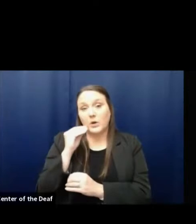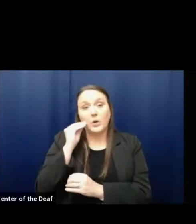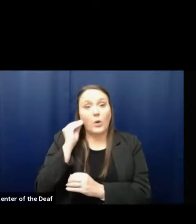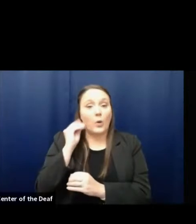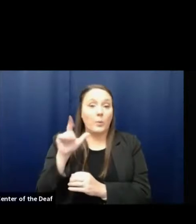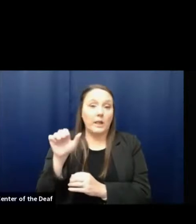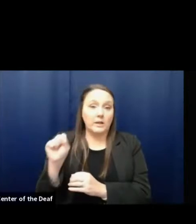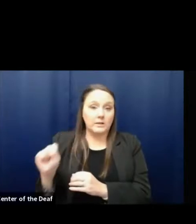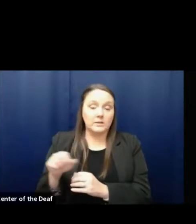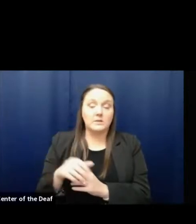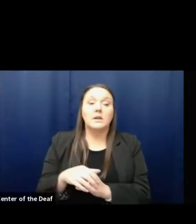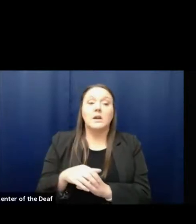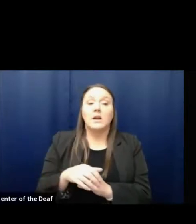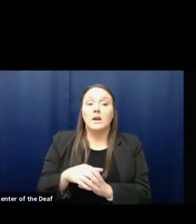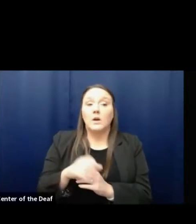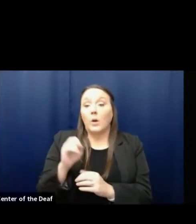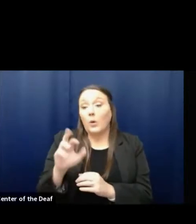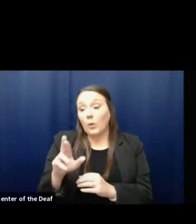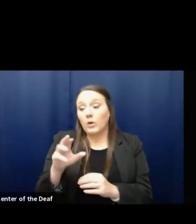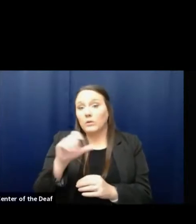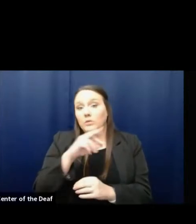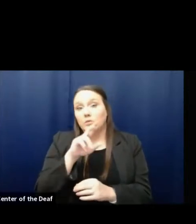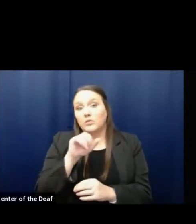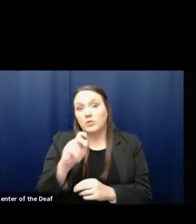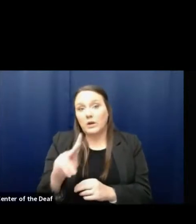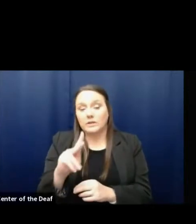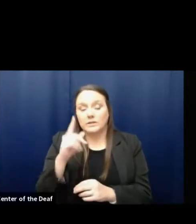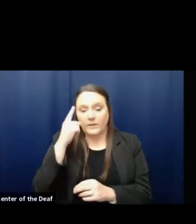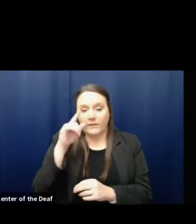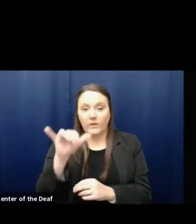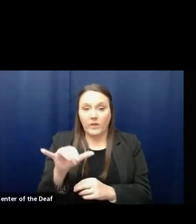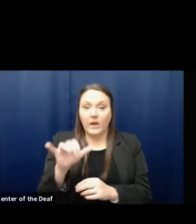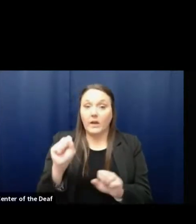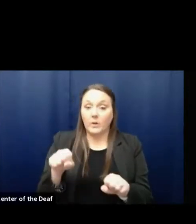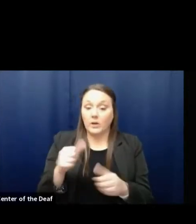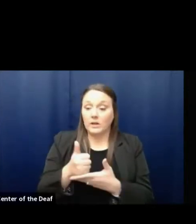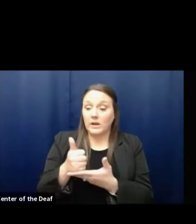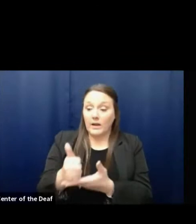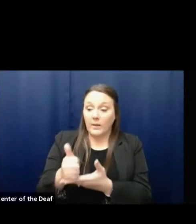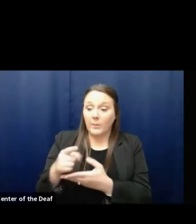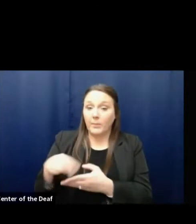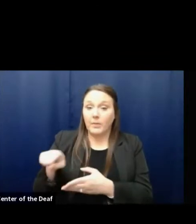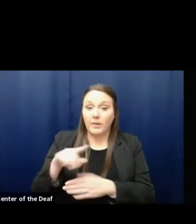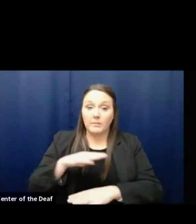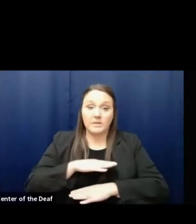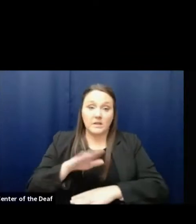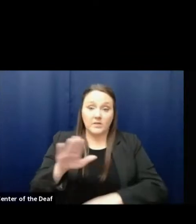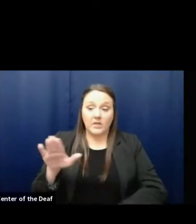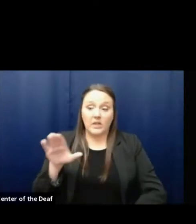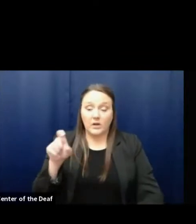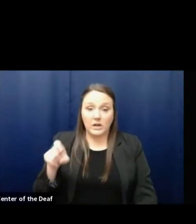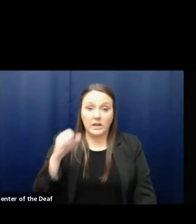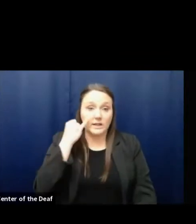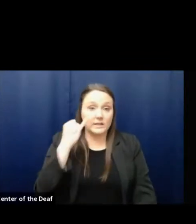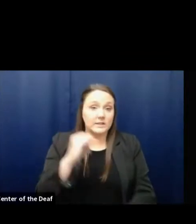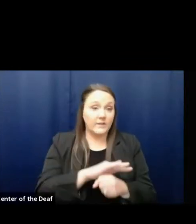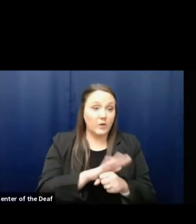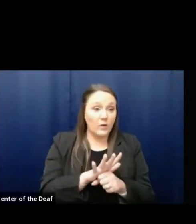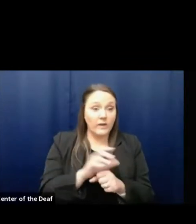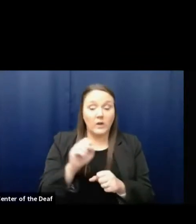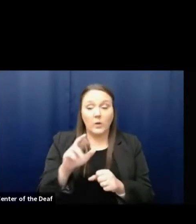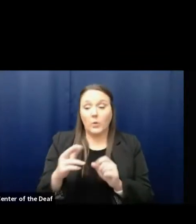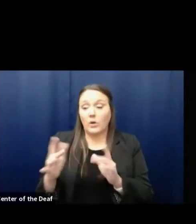or at risk of that, and can help them meet their needs if they are either a COVID case or contact to a